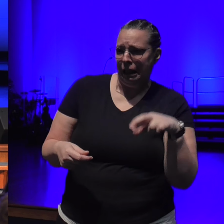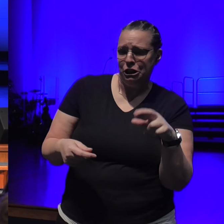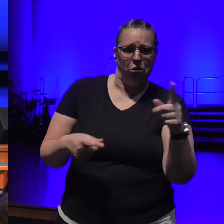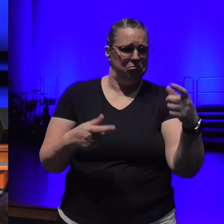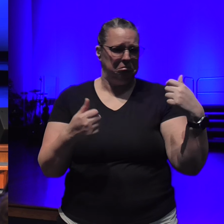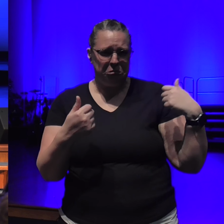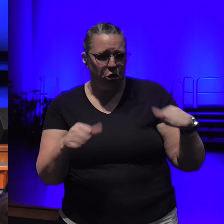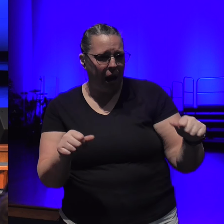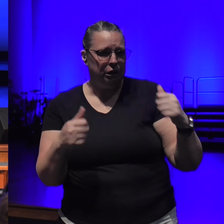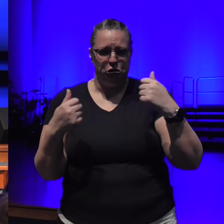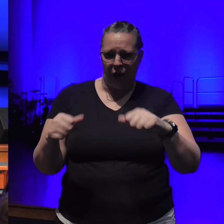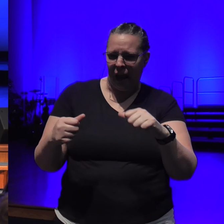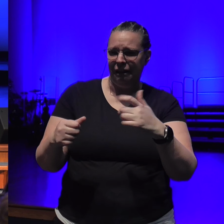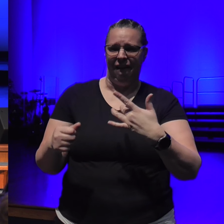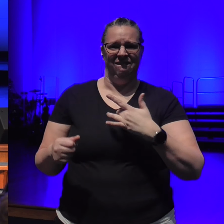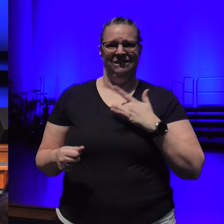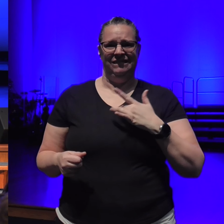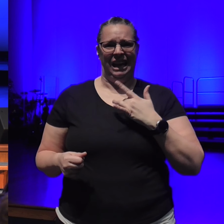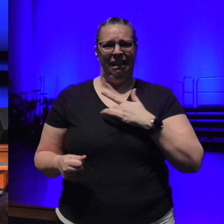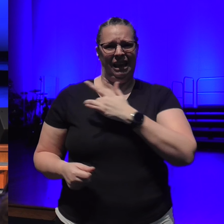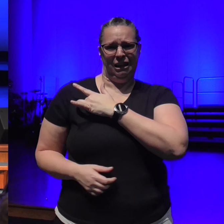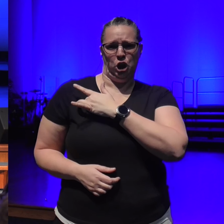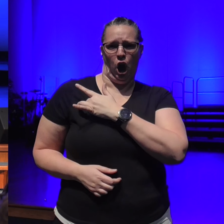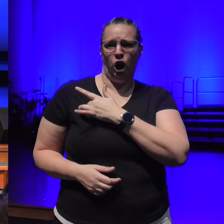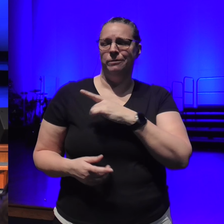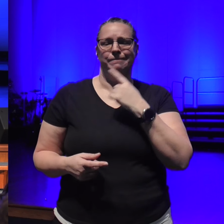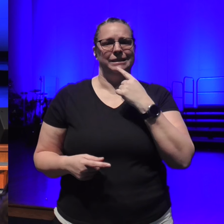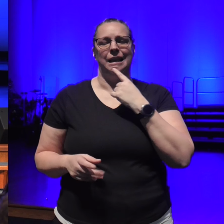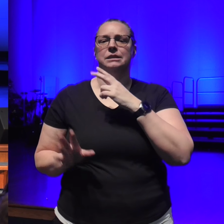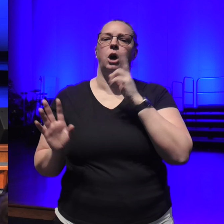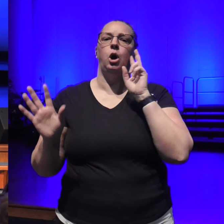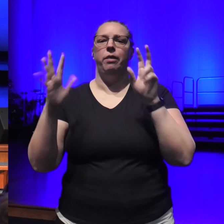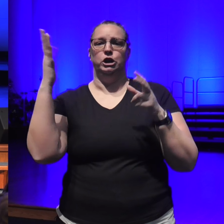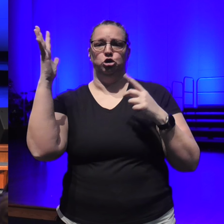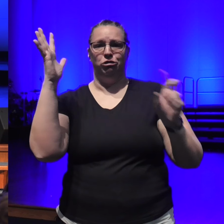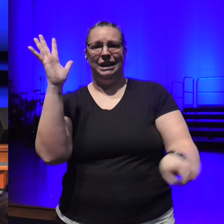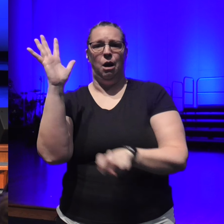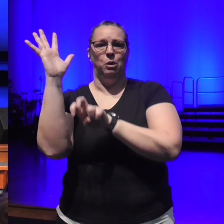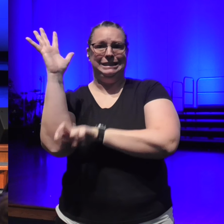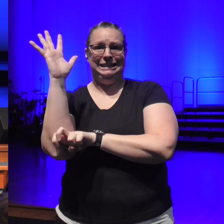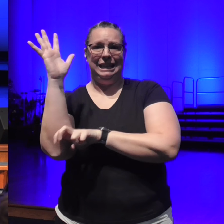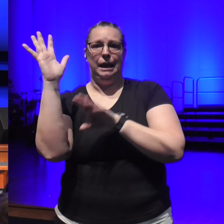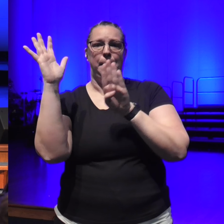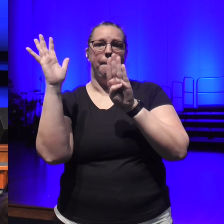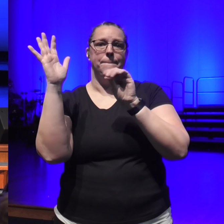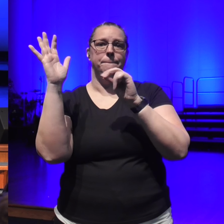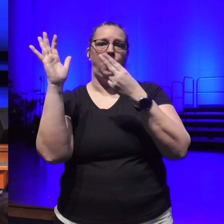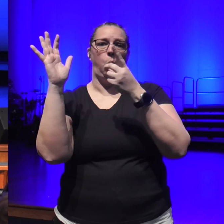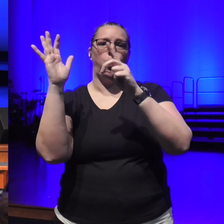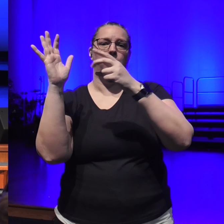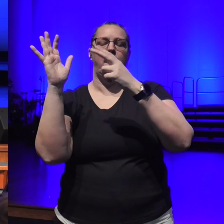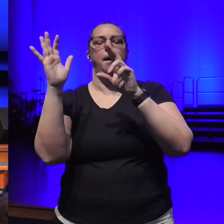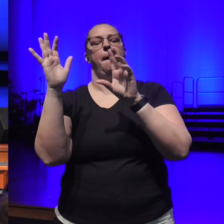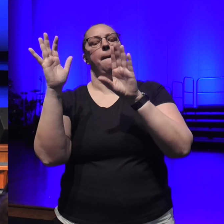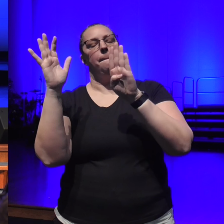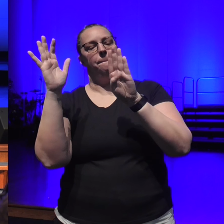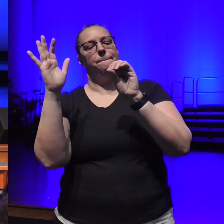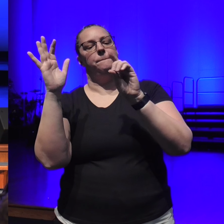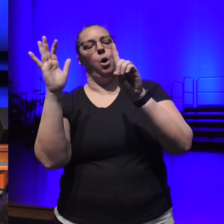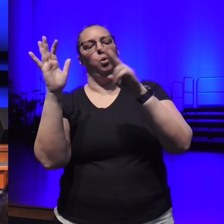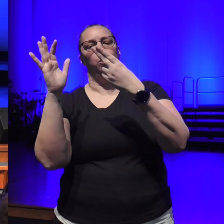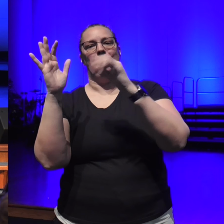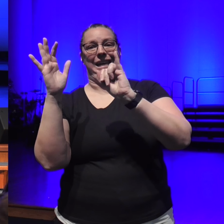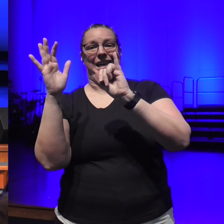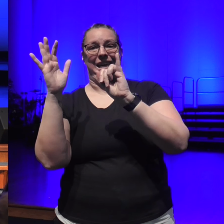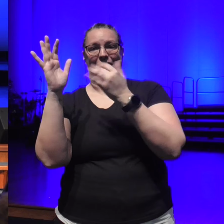them work. He still has this feeling. He can't describe it. So he says, I'm going to sit under this tree, this Bodhi tree, and I ain't leaving until something happens. And